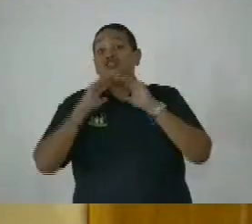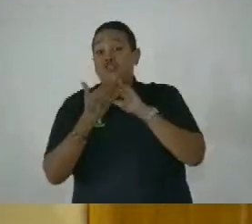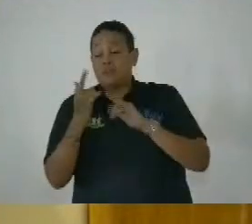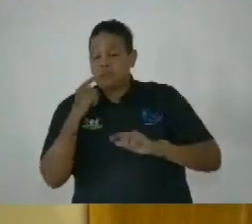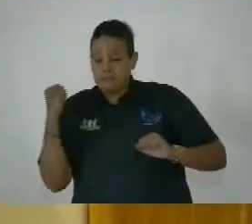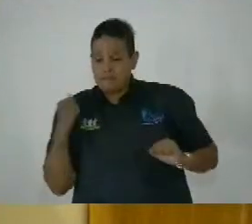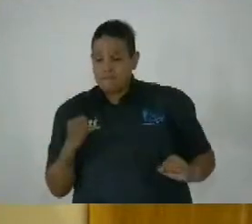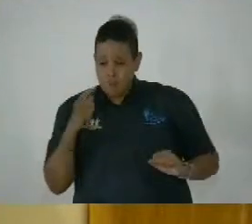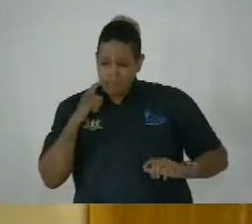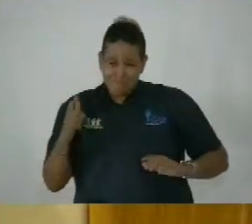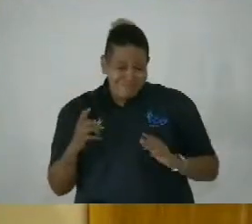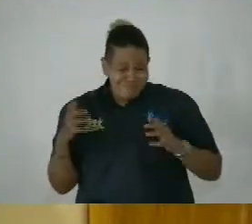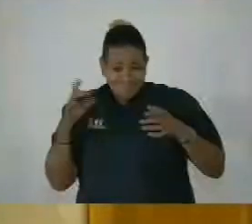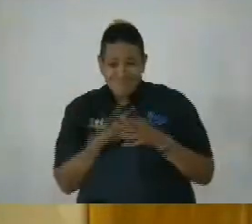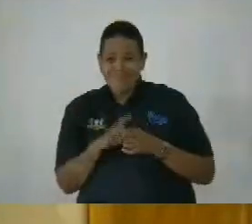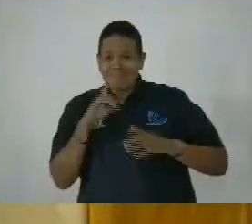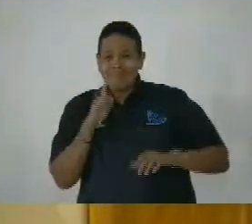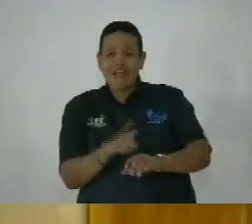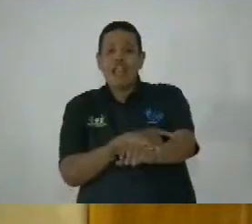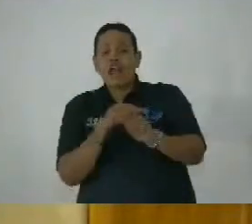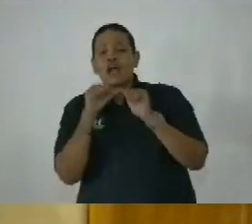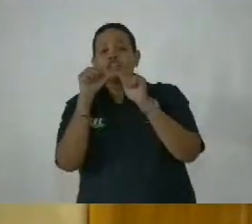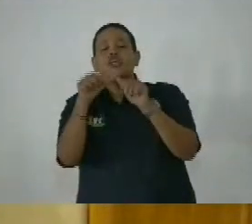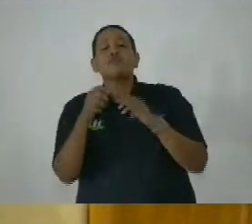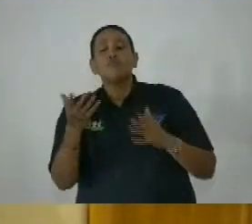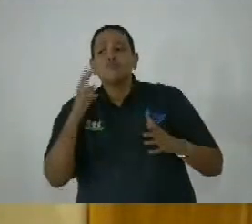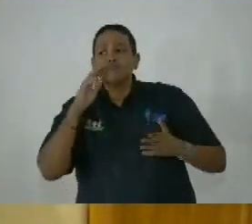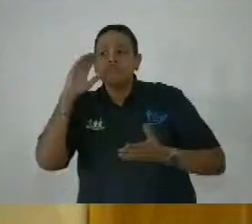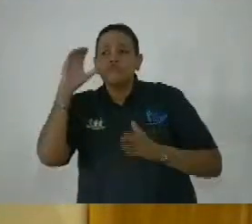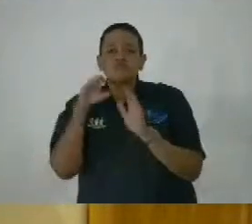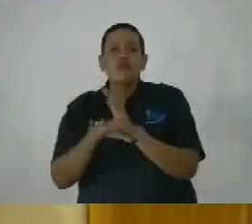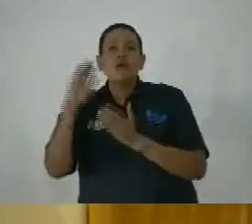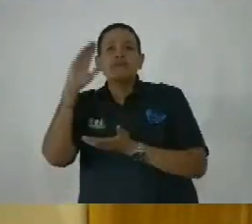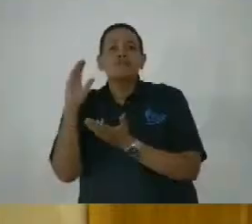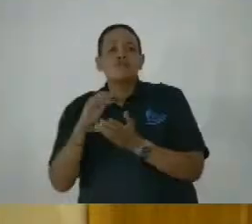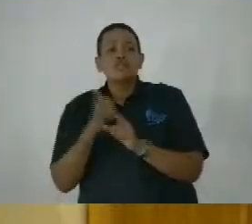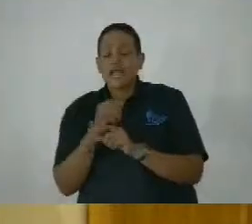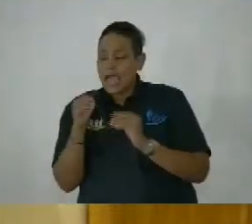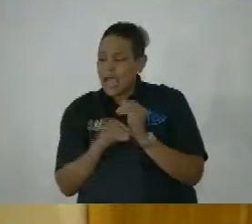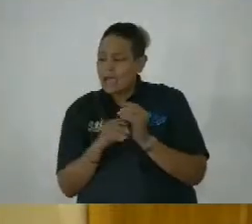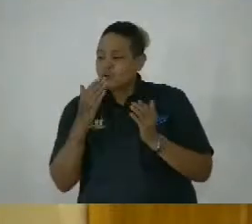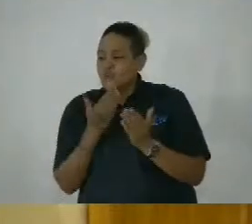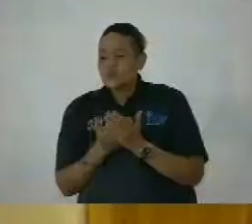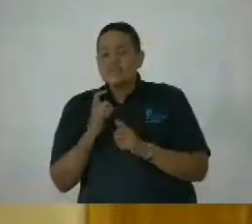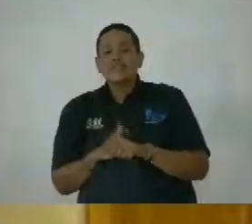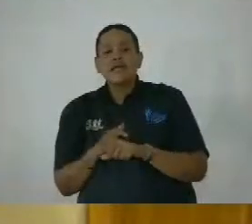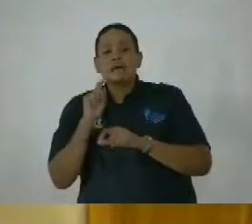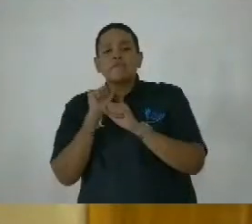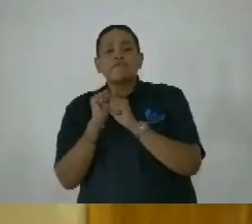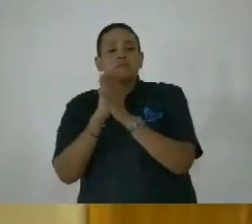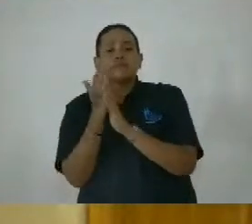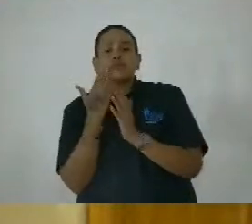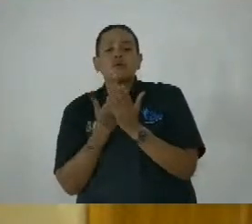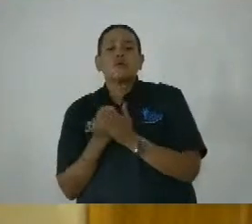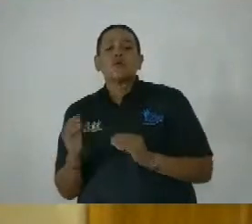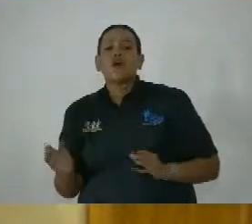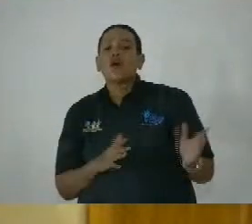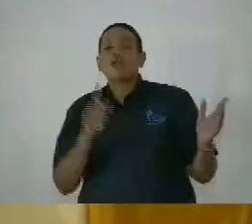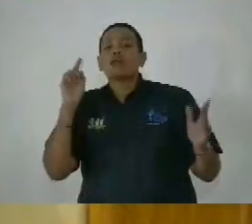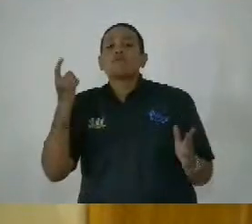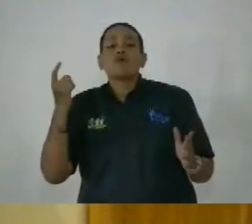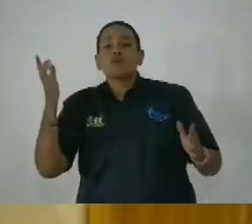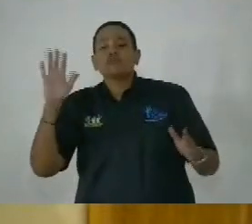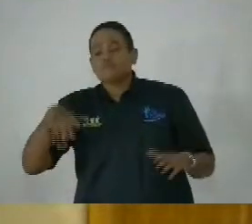on the path to long-term, sustainable crime reduction, and its people look towards a time of peace and good order. The first quarter